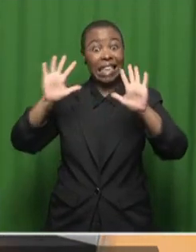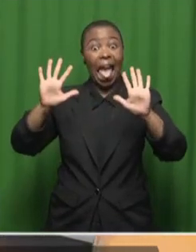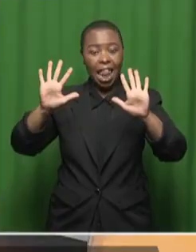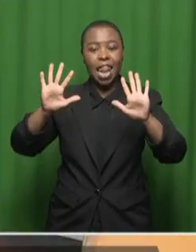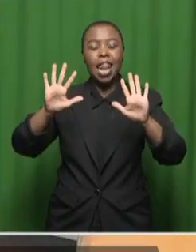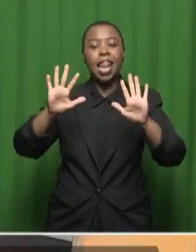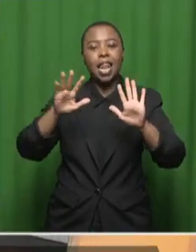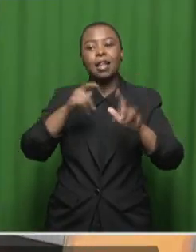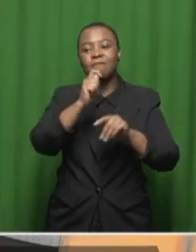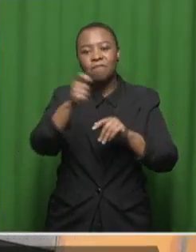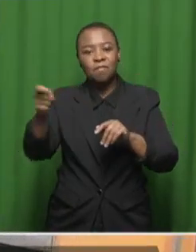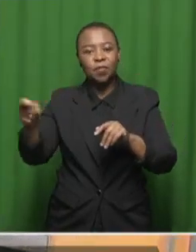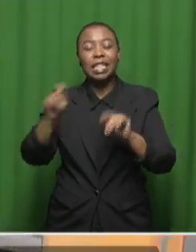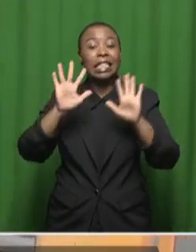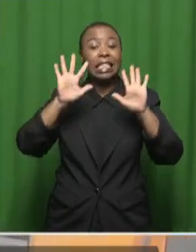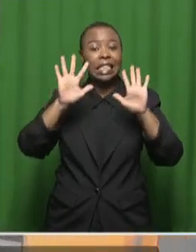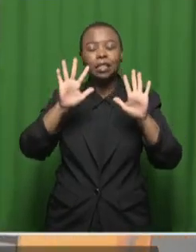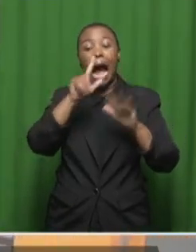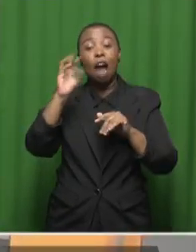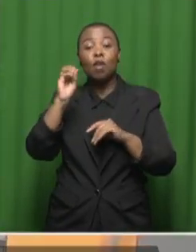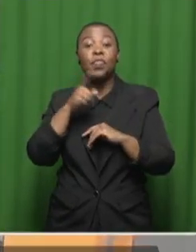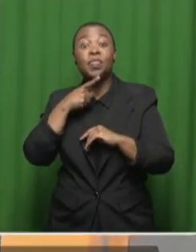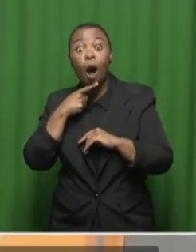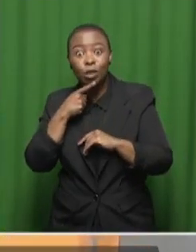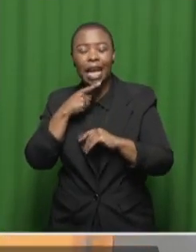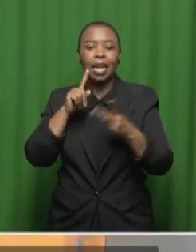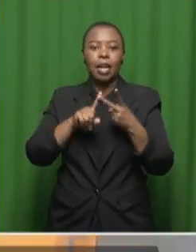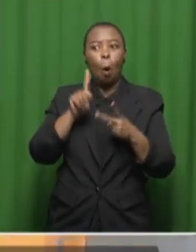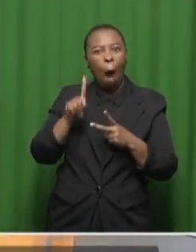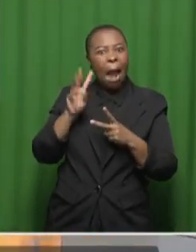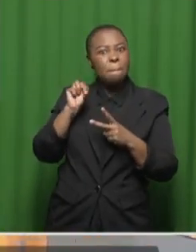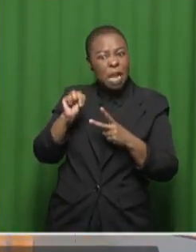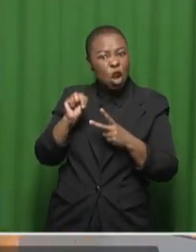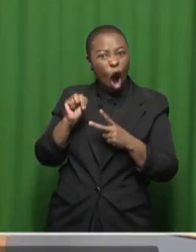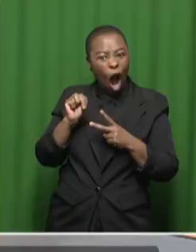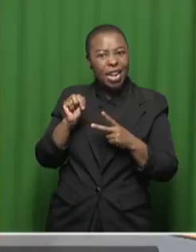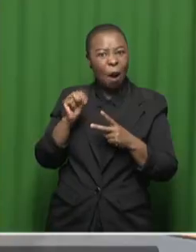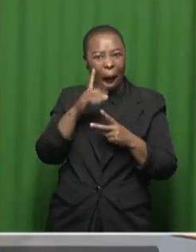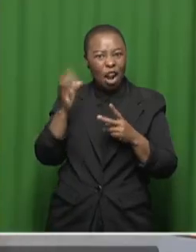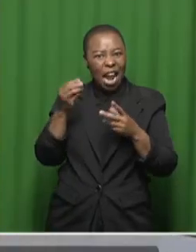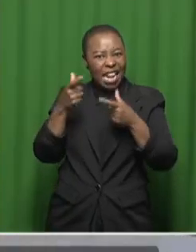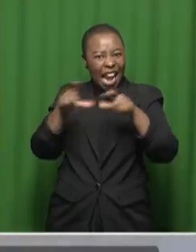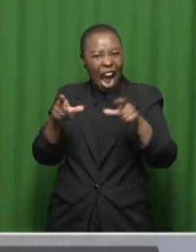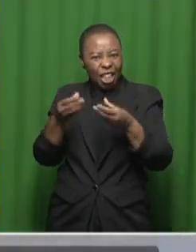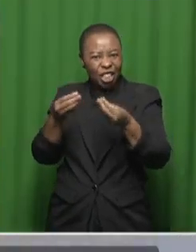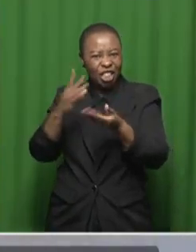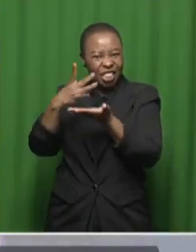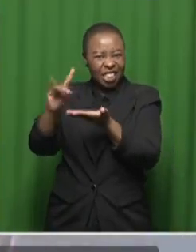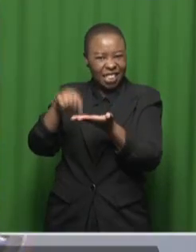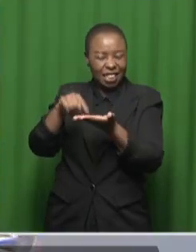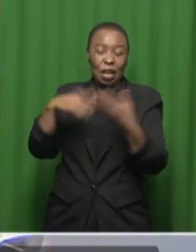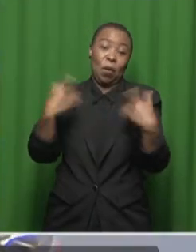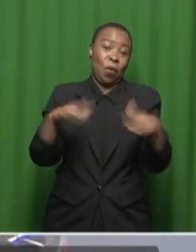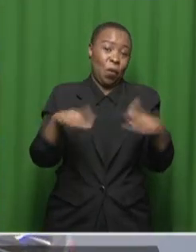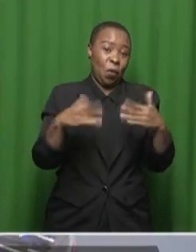with those 100,000 Rand bursaries. And R1 million for a one-hand catch. I would love to be in the stands for that one. But that's how we